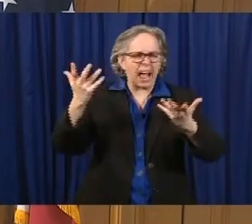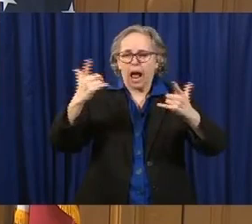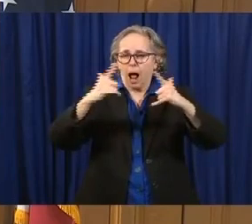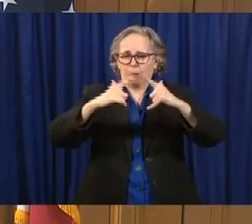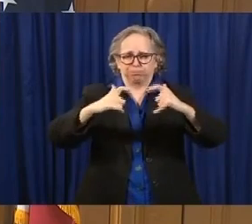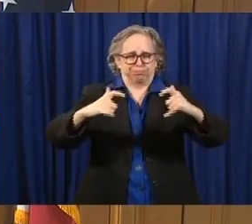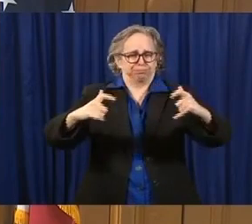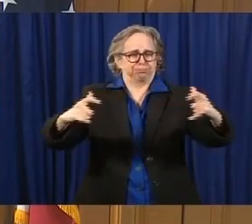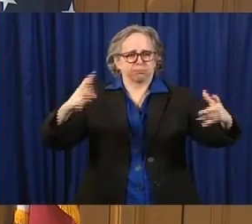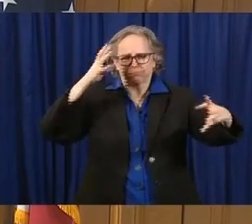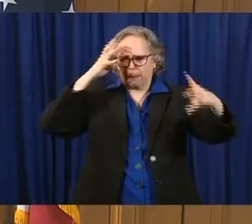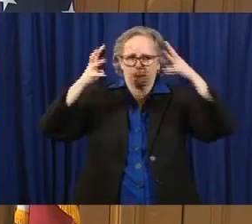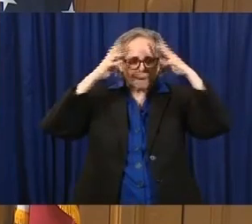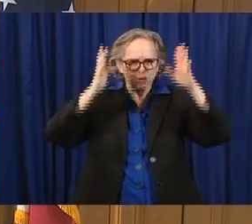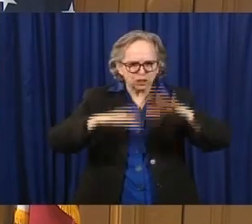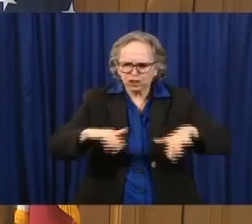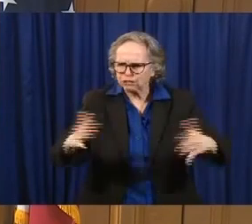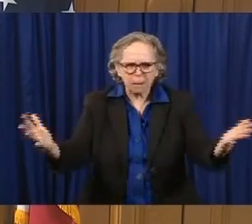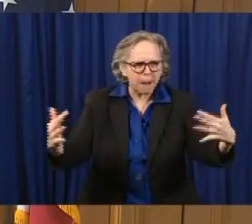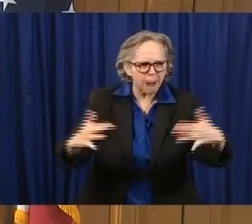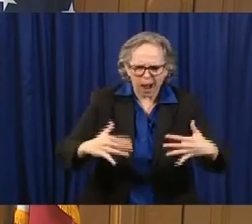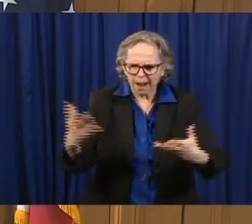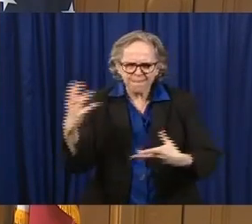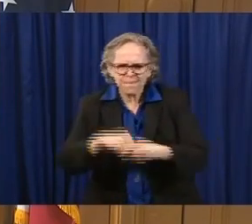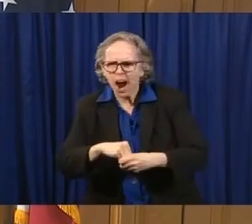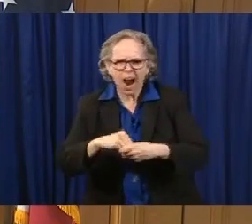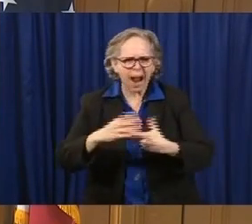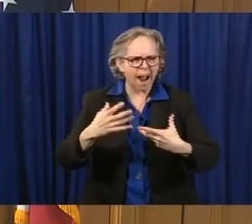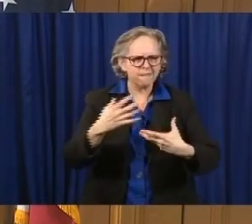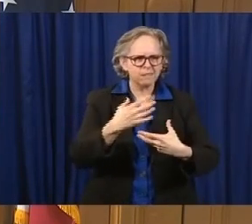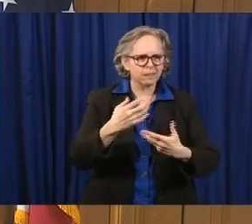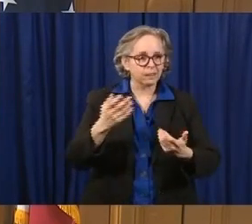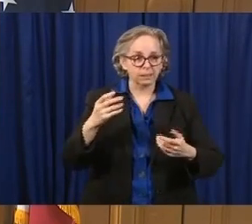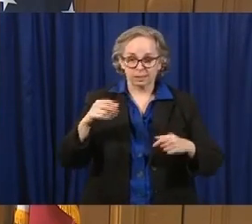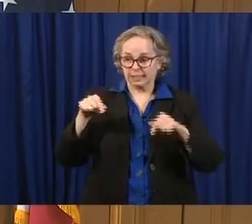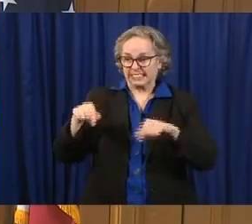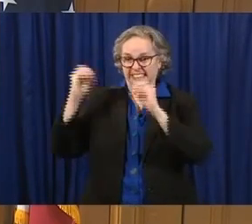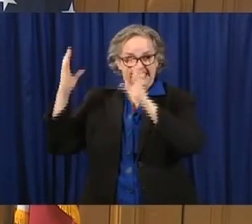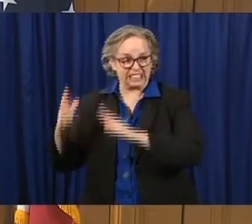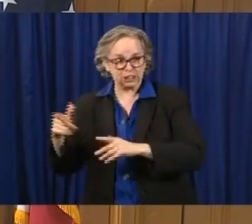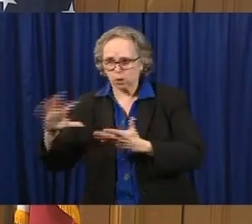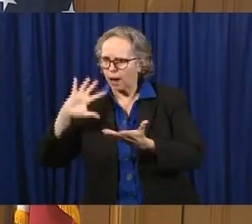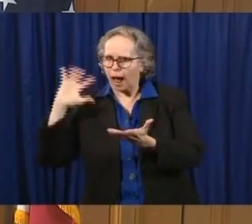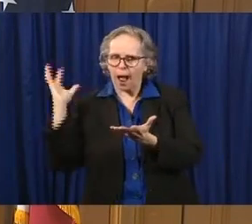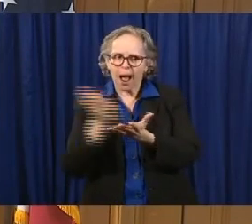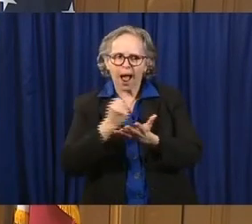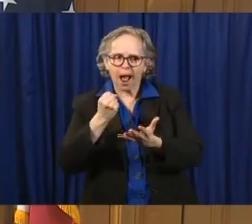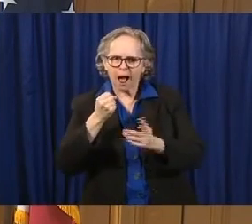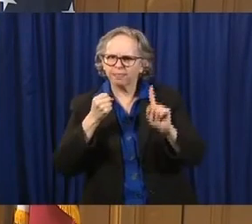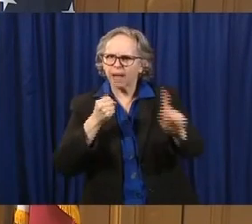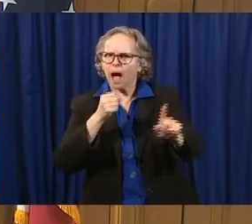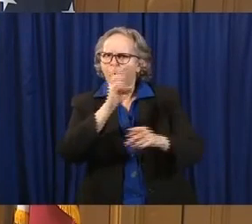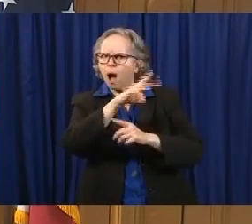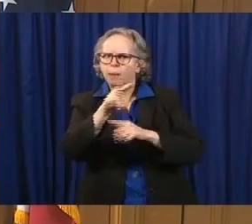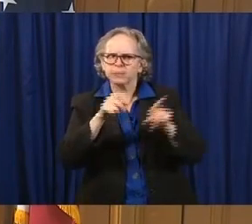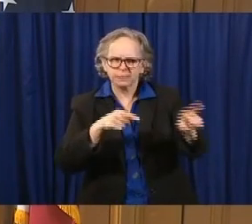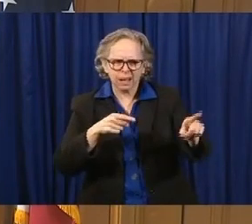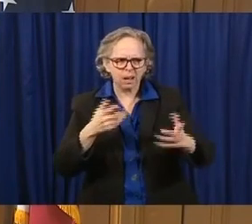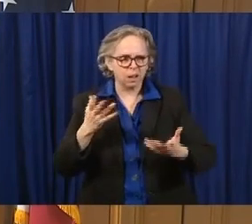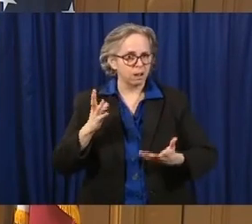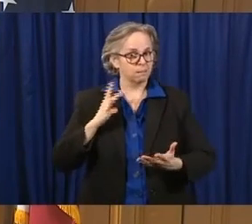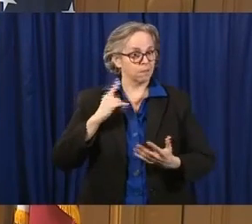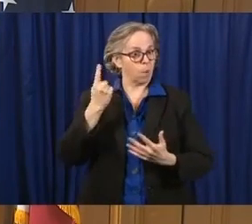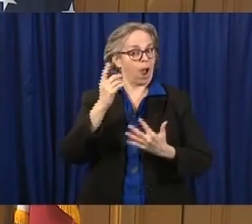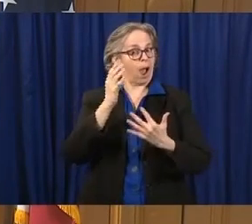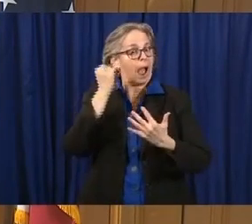invited to participate in this. Ohio teachers really can take this opportunity as an option for their students as an